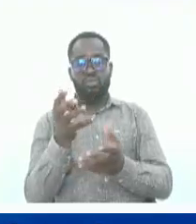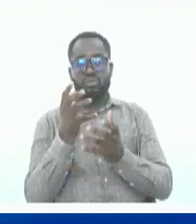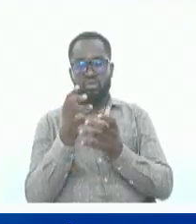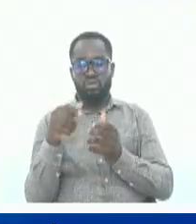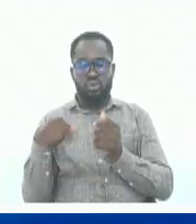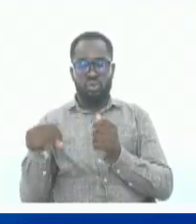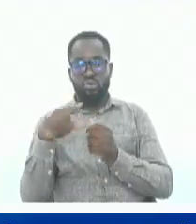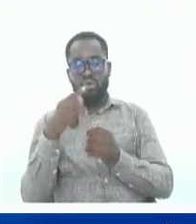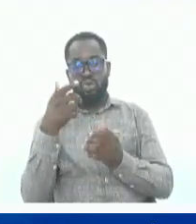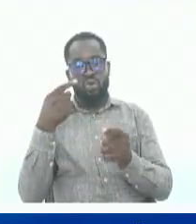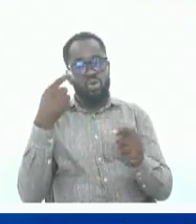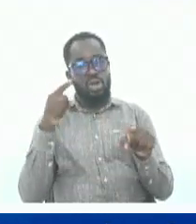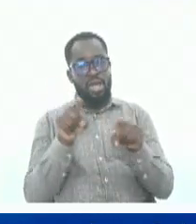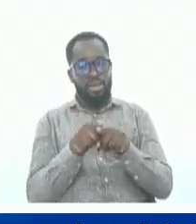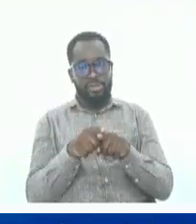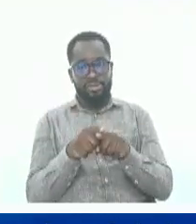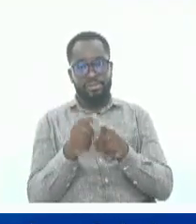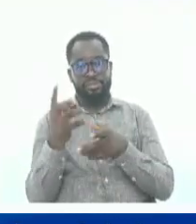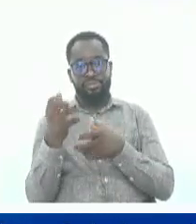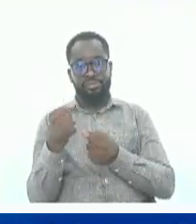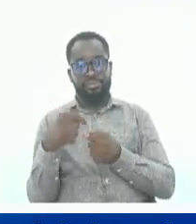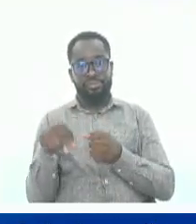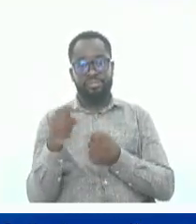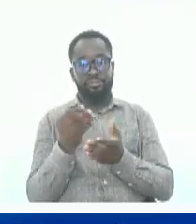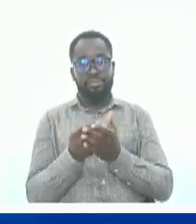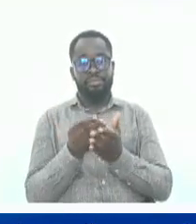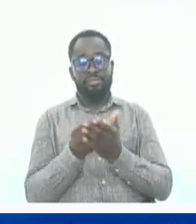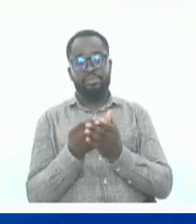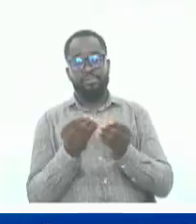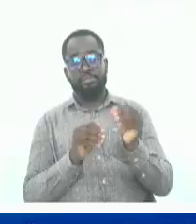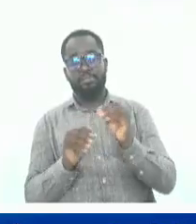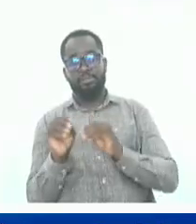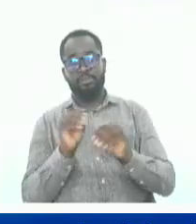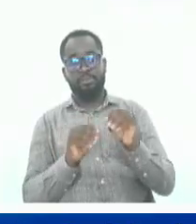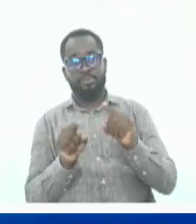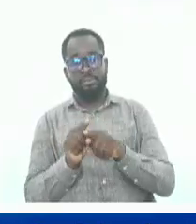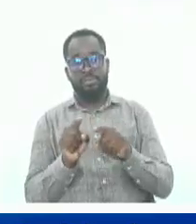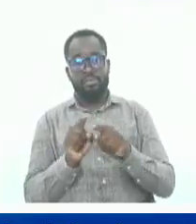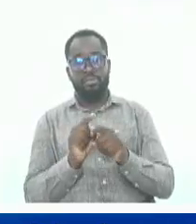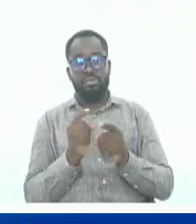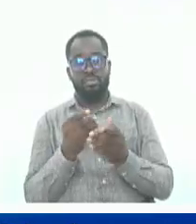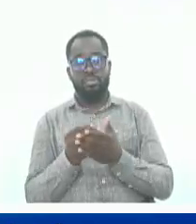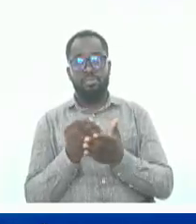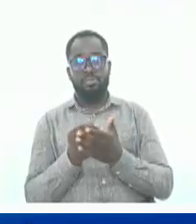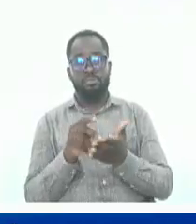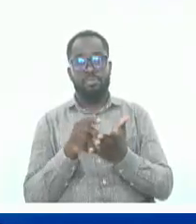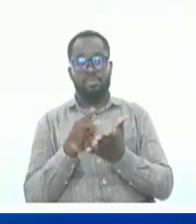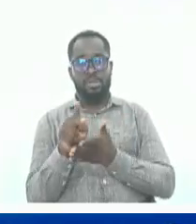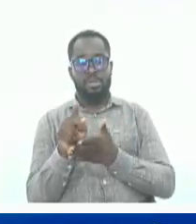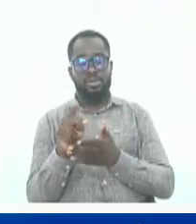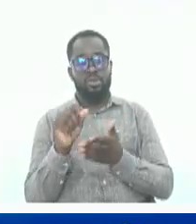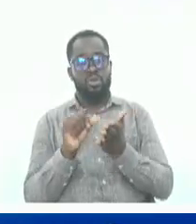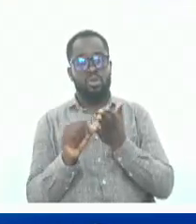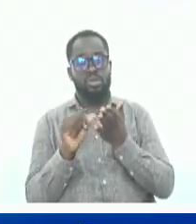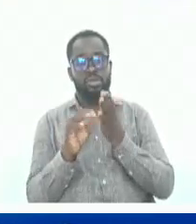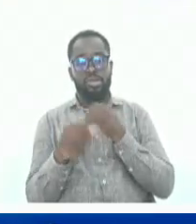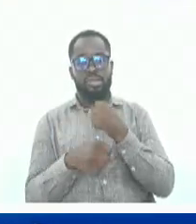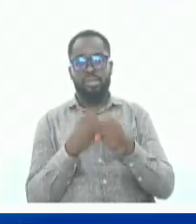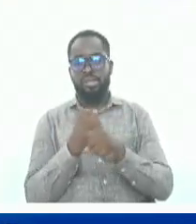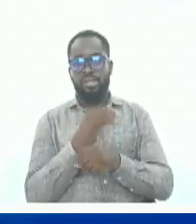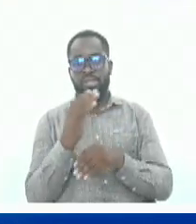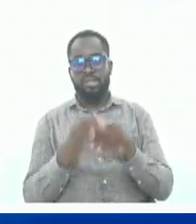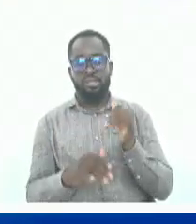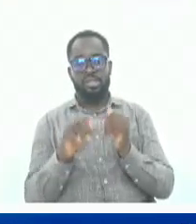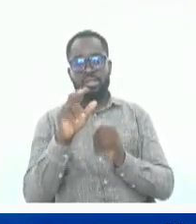holders' authorization for the trustees of the fund manager, the trustees of the fund to fix the remuneration of the auditors for the year ended